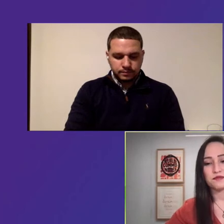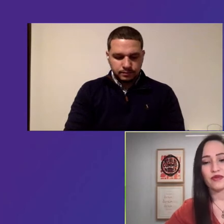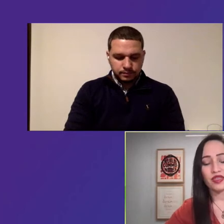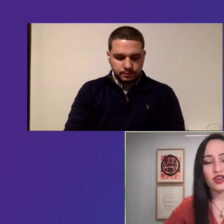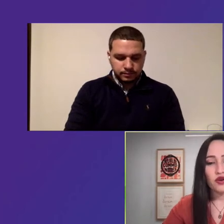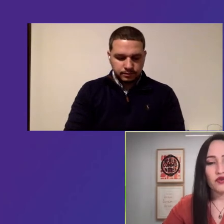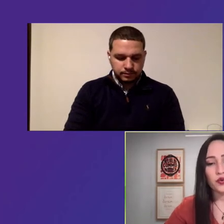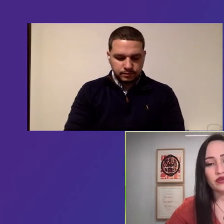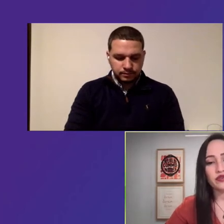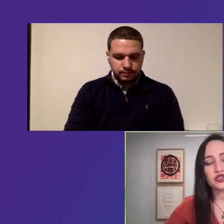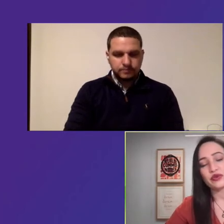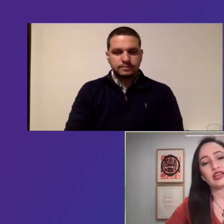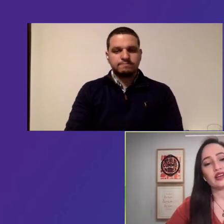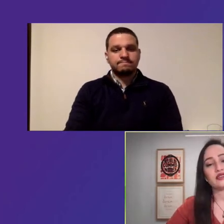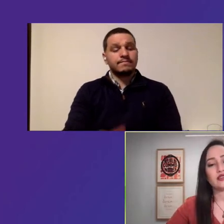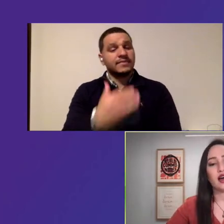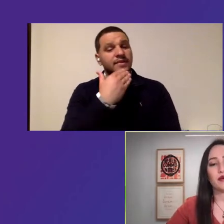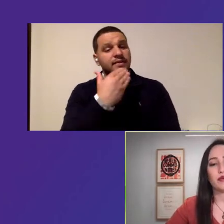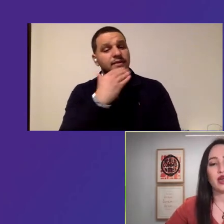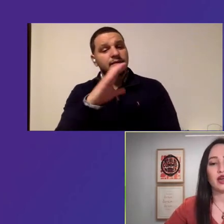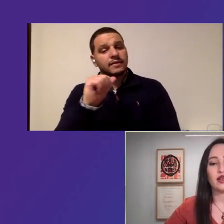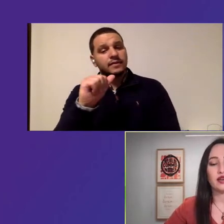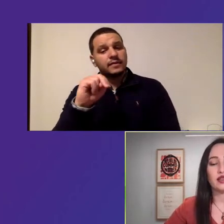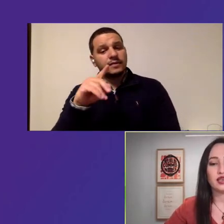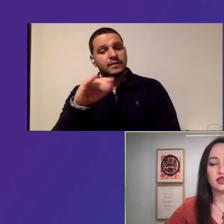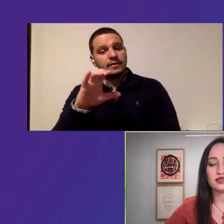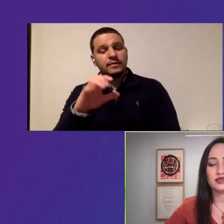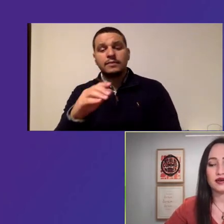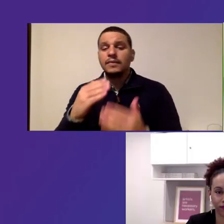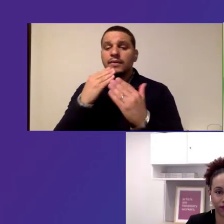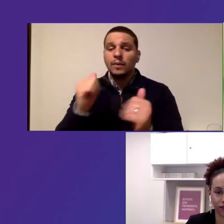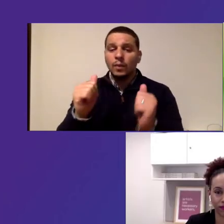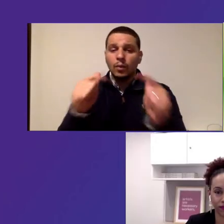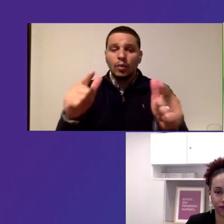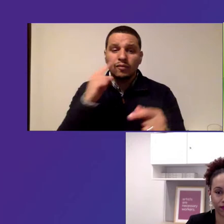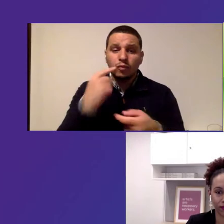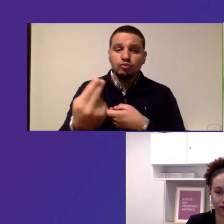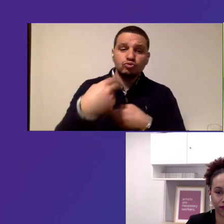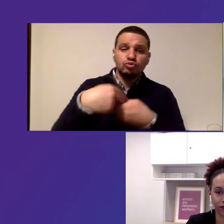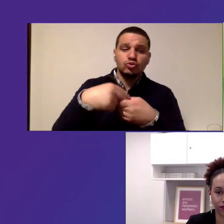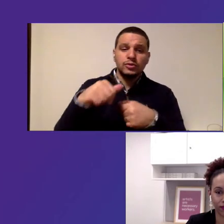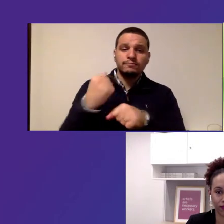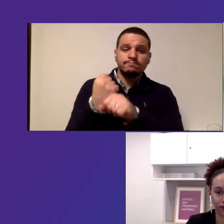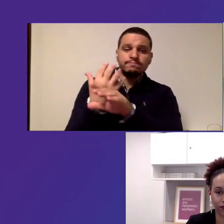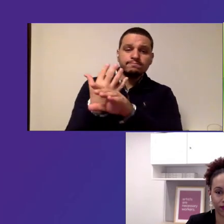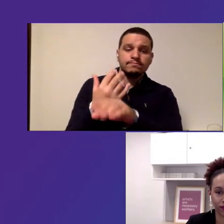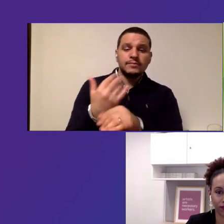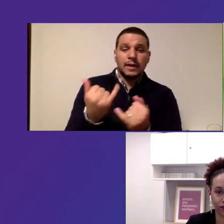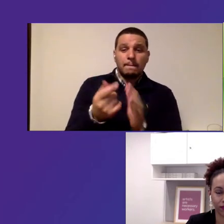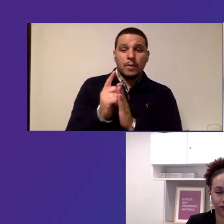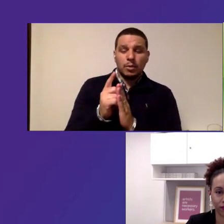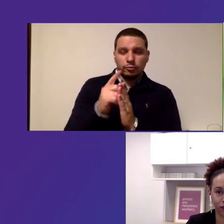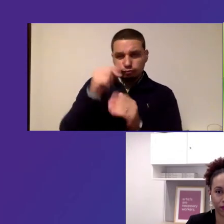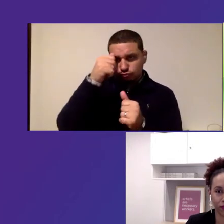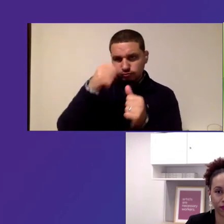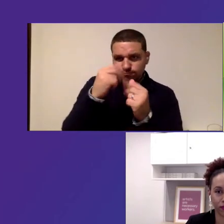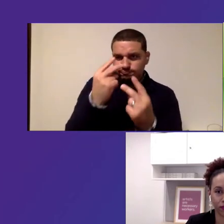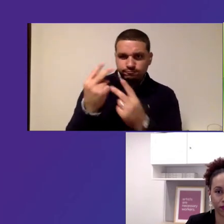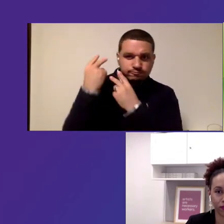Thank you, Candace. And thank you everyone for joining us in these moments of remembrance and of